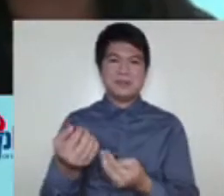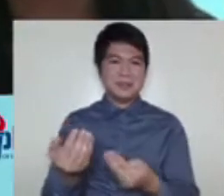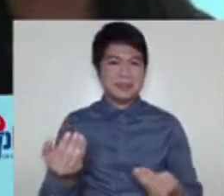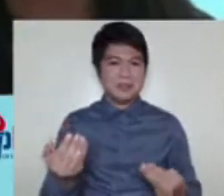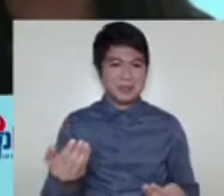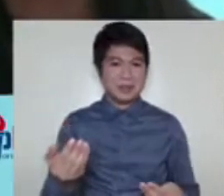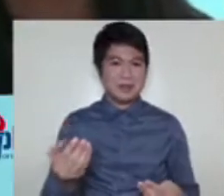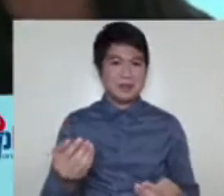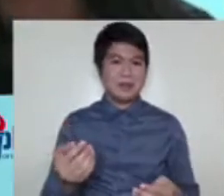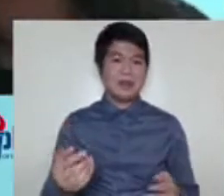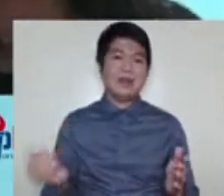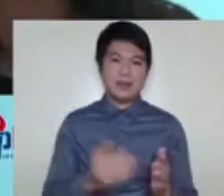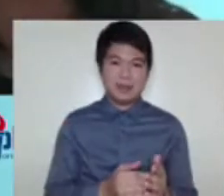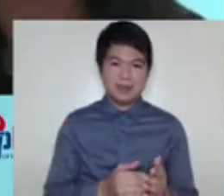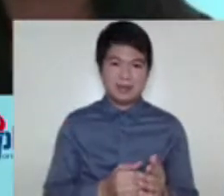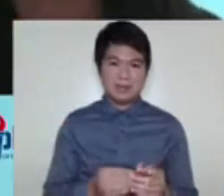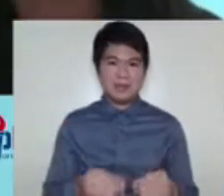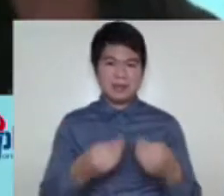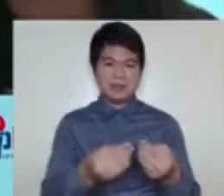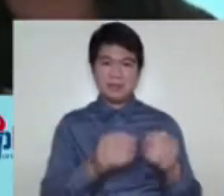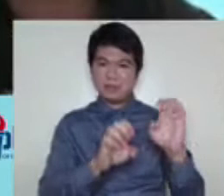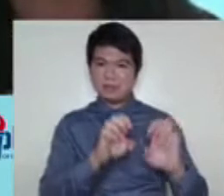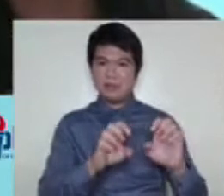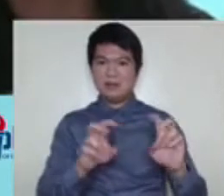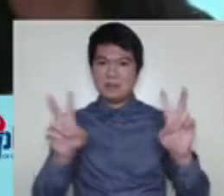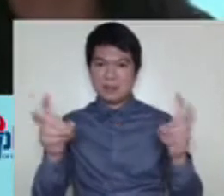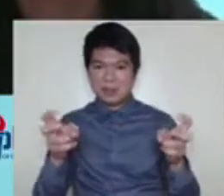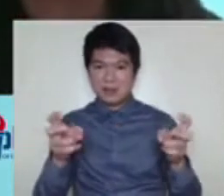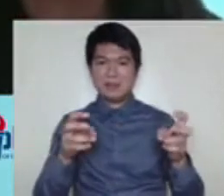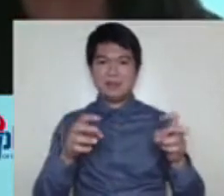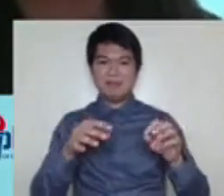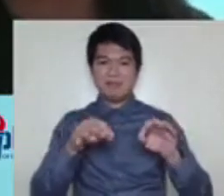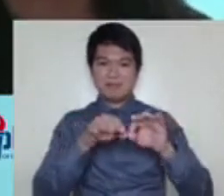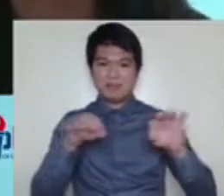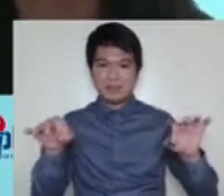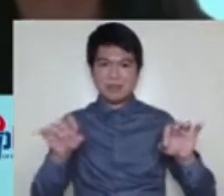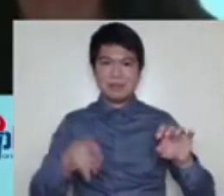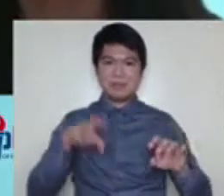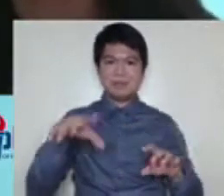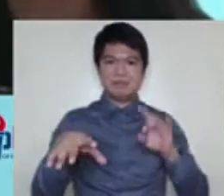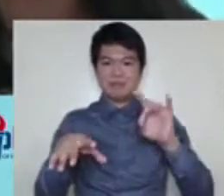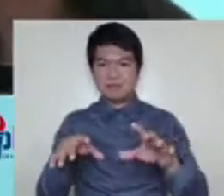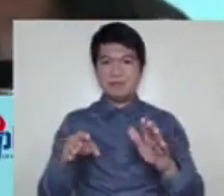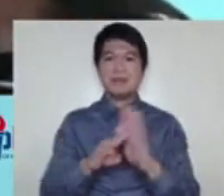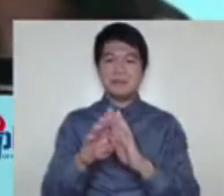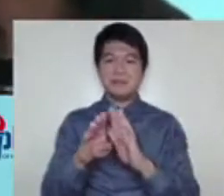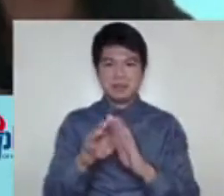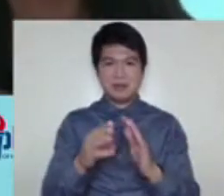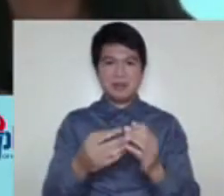rater with proper annotation specifying your contribution on the development of the said supplementary